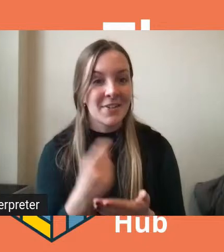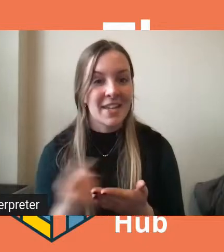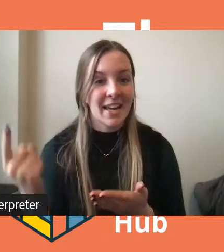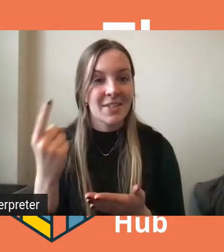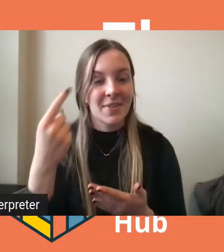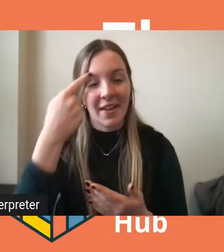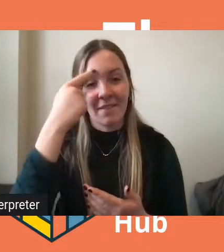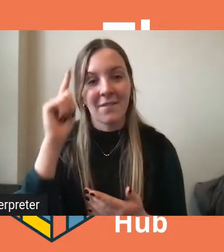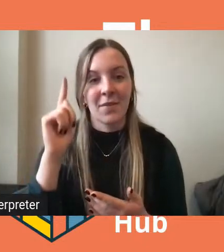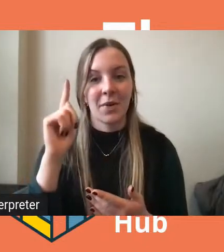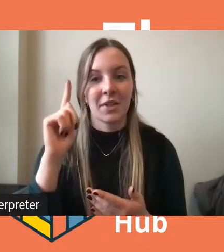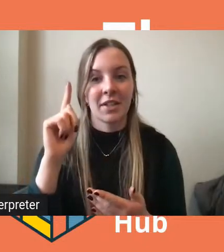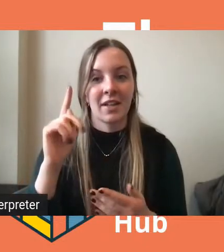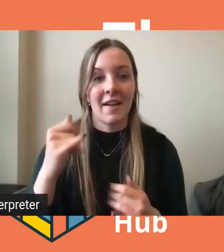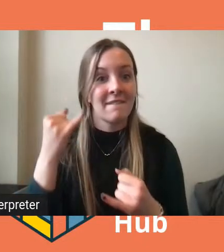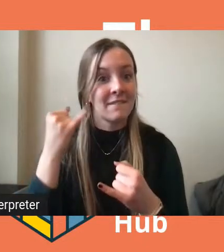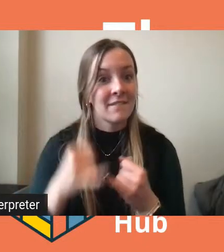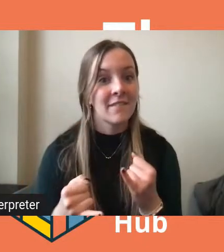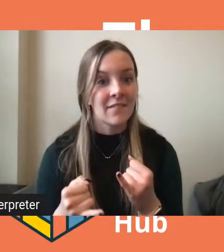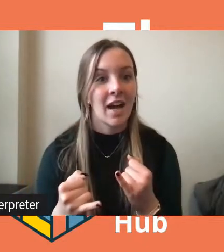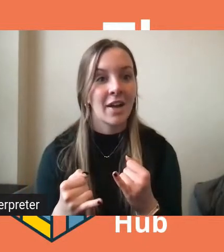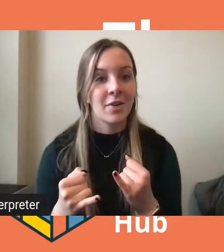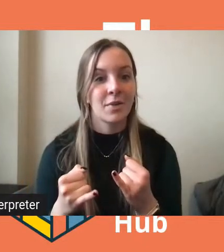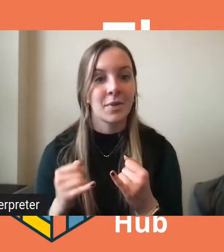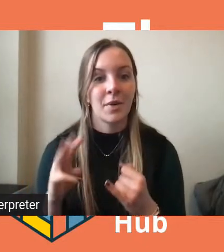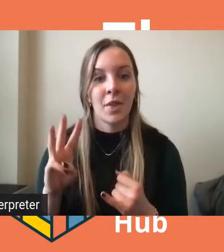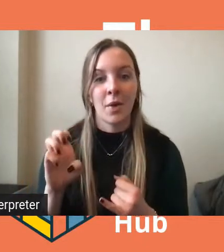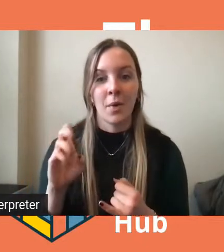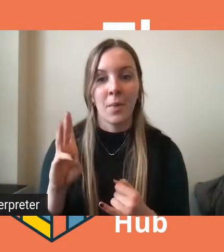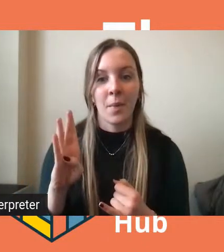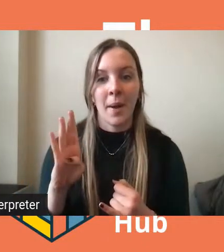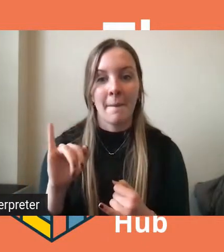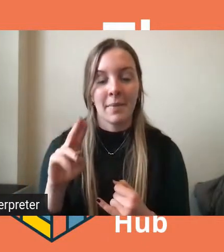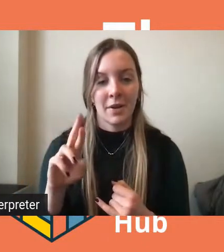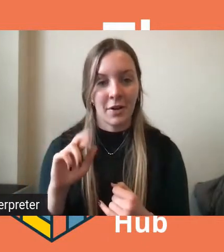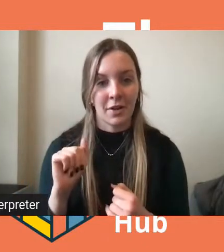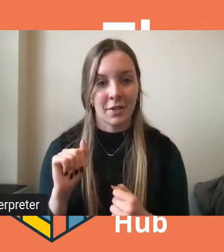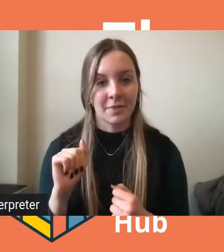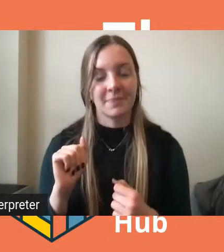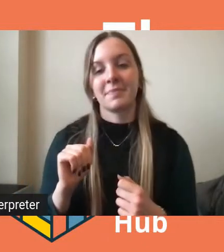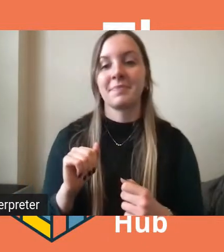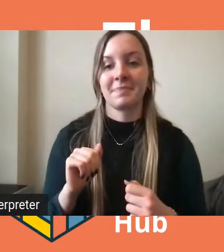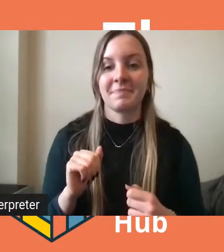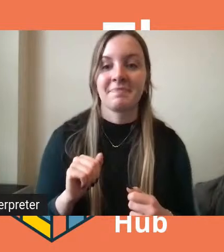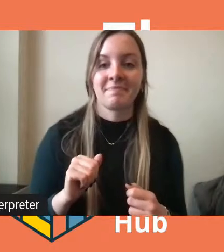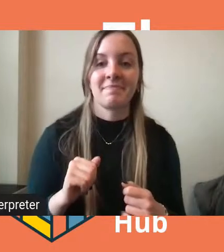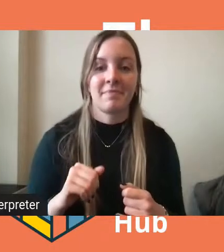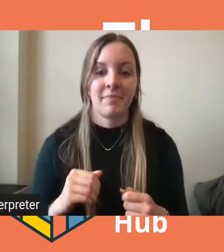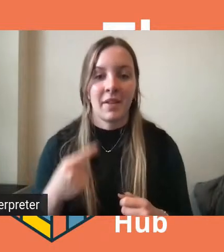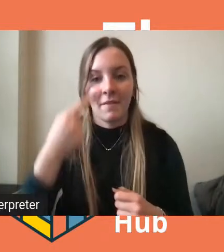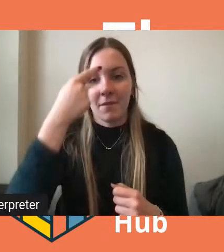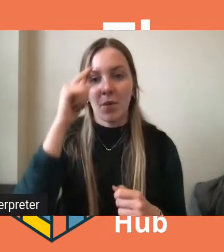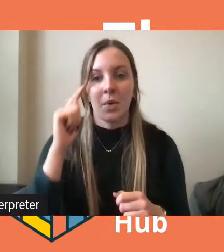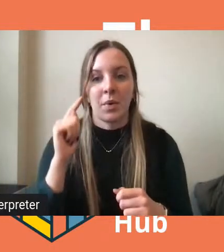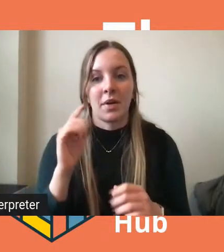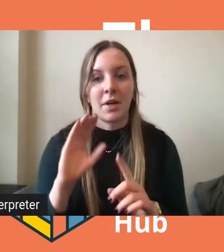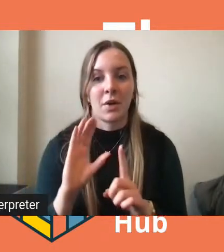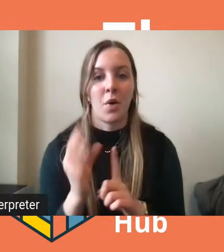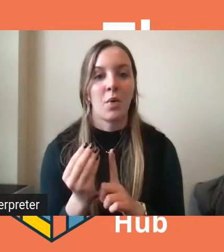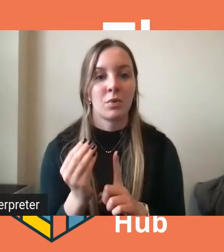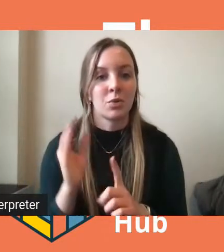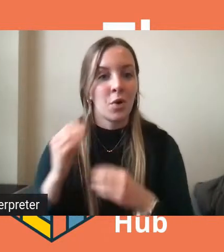for our final tech webinar for this module on 3D data applications in cultural heritage, presented by Harry